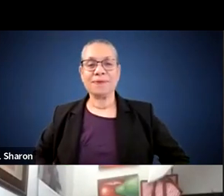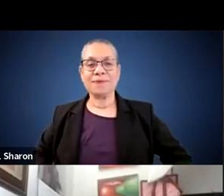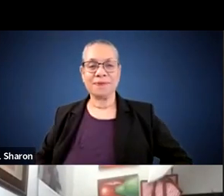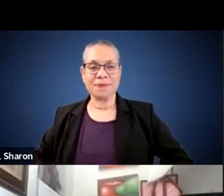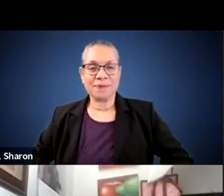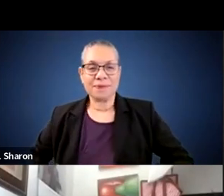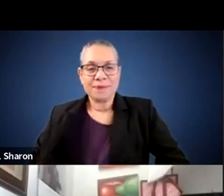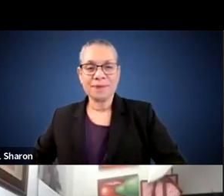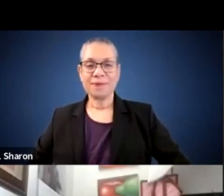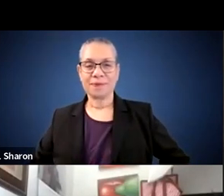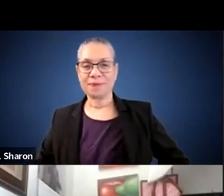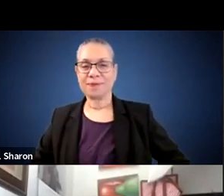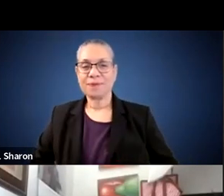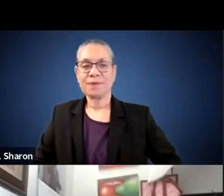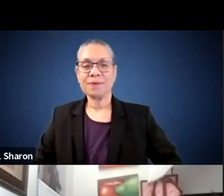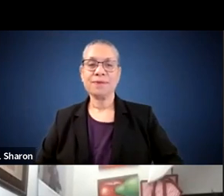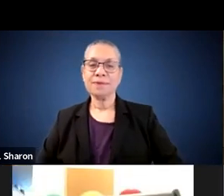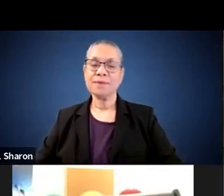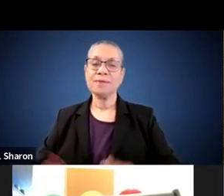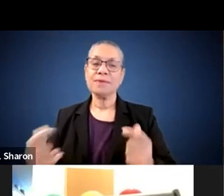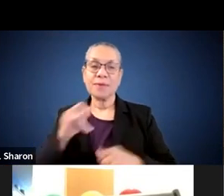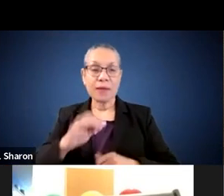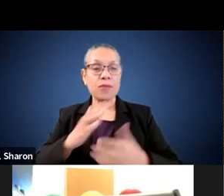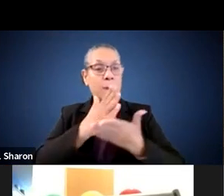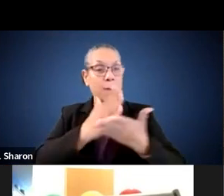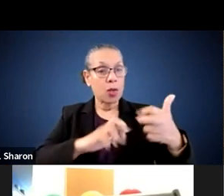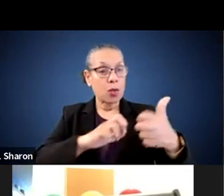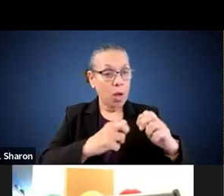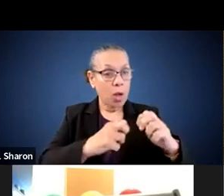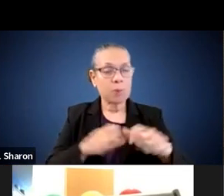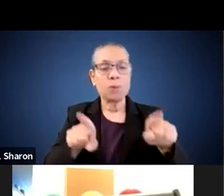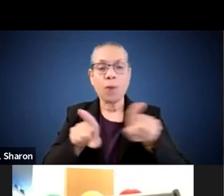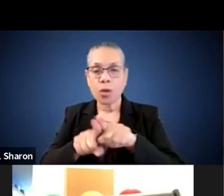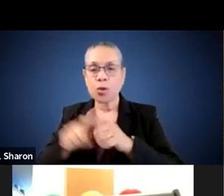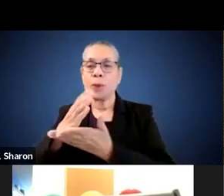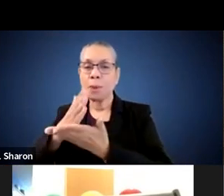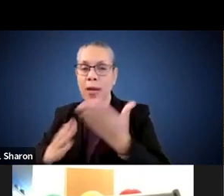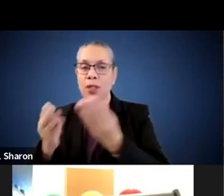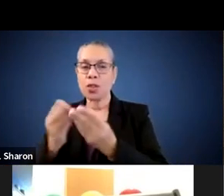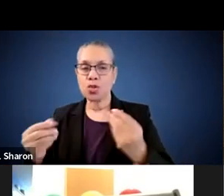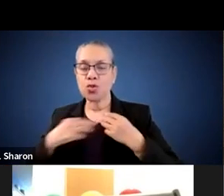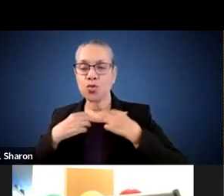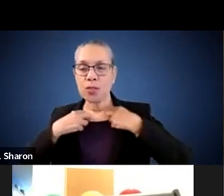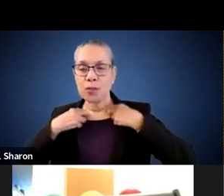if you're part of the problem also be part of the solution gracias that's